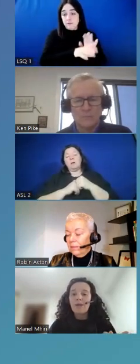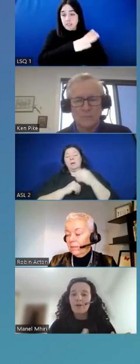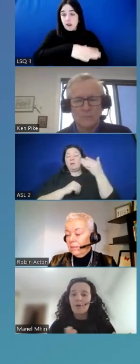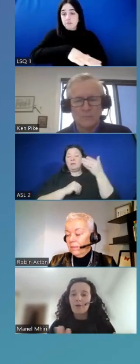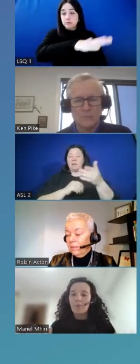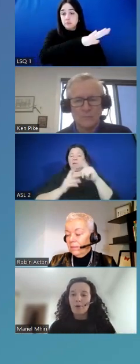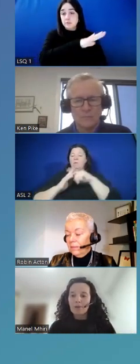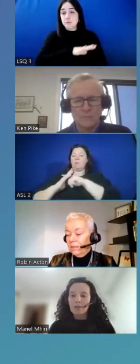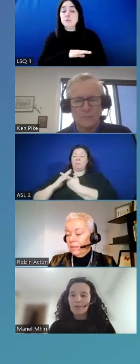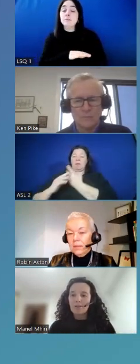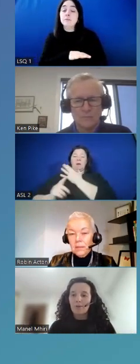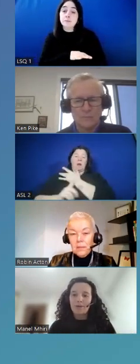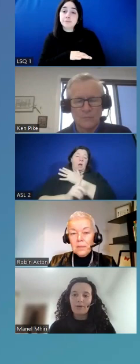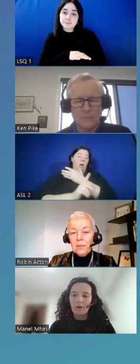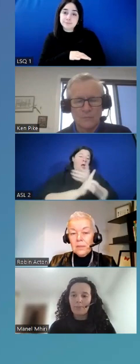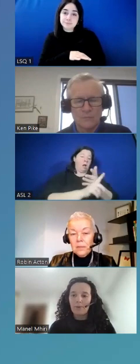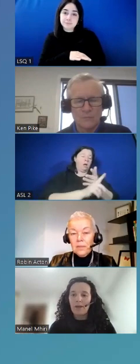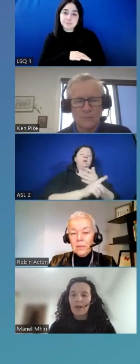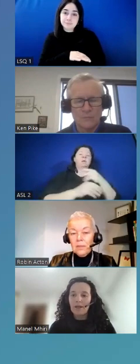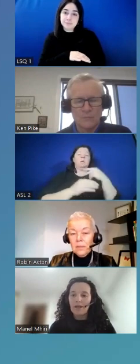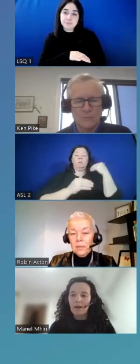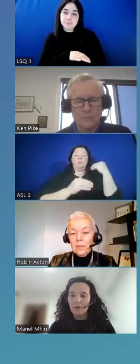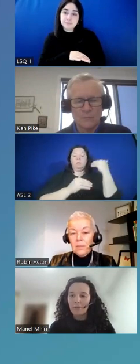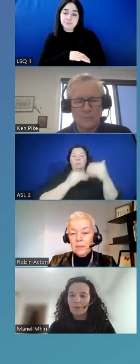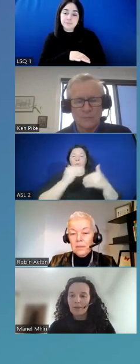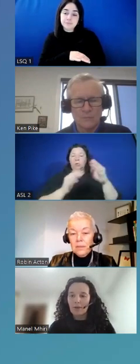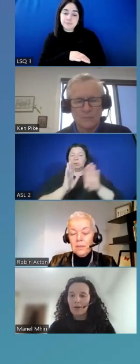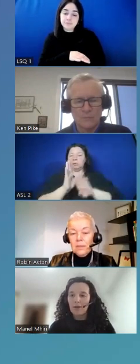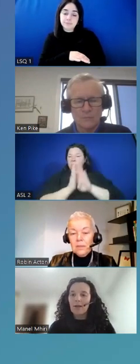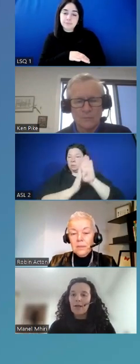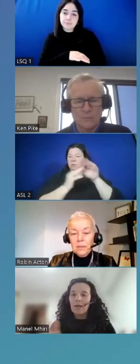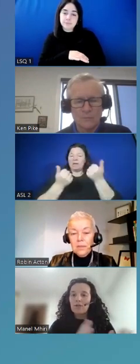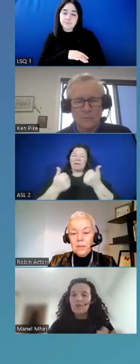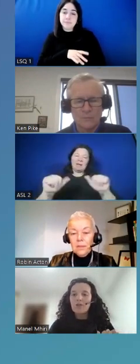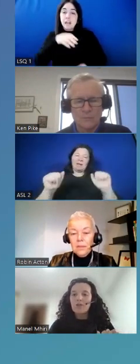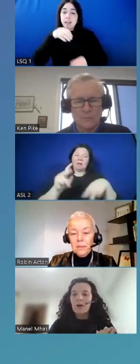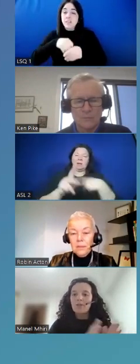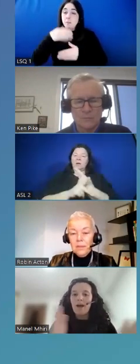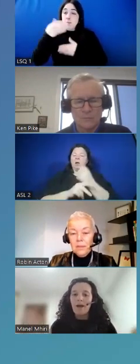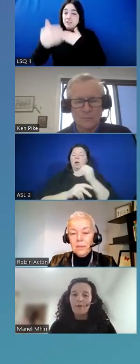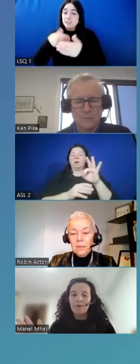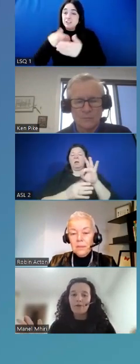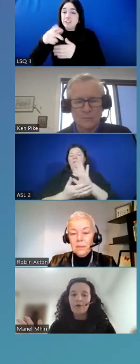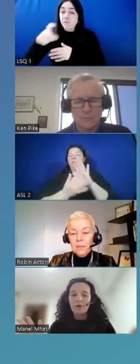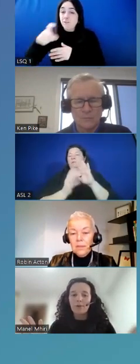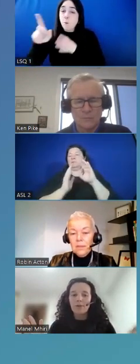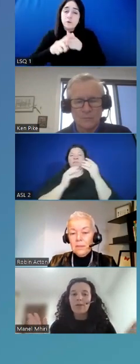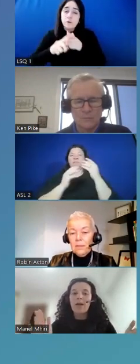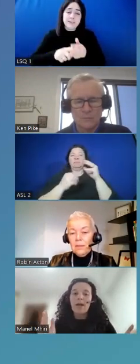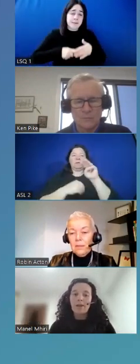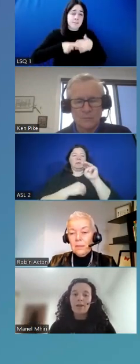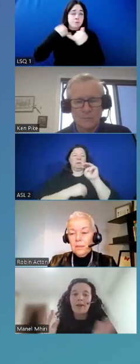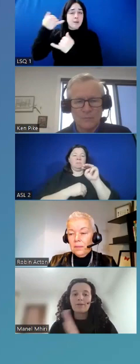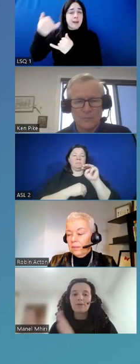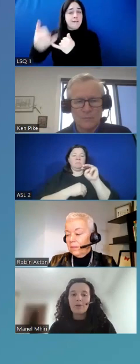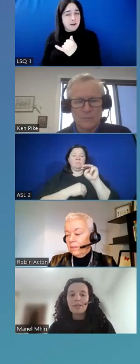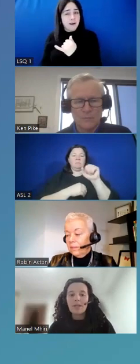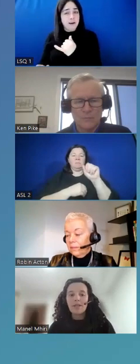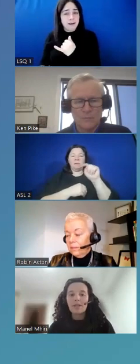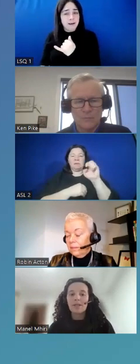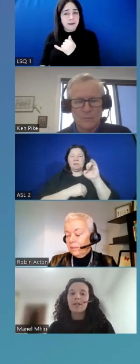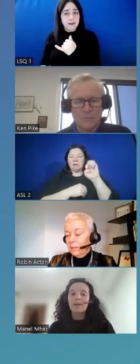the beginning of the process of developing any kind of material. It's not about having a document and